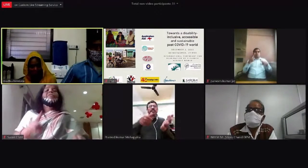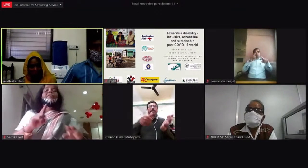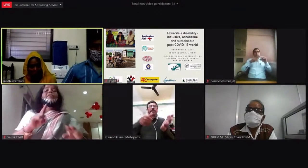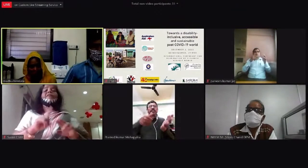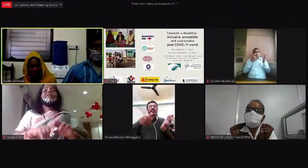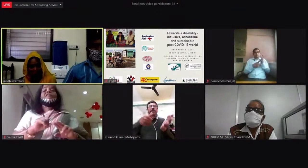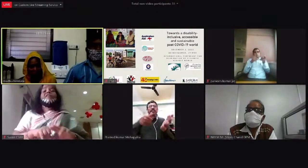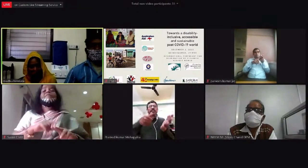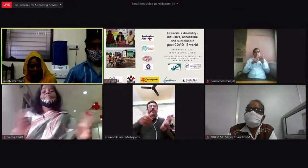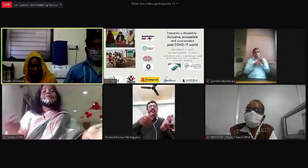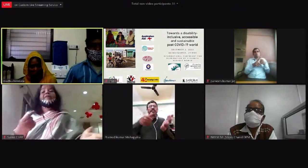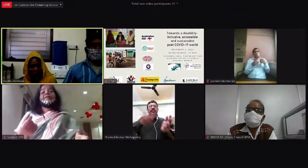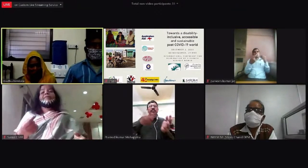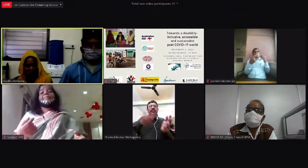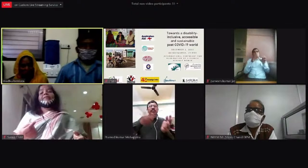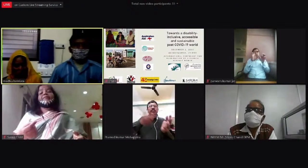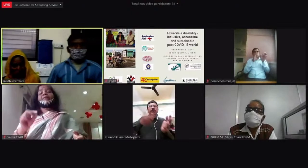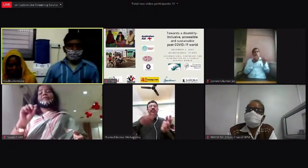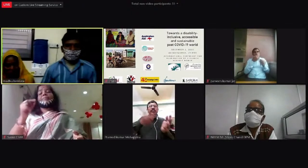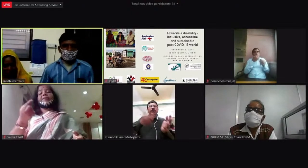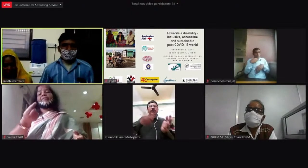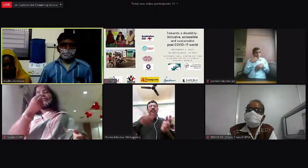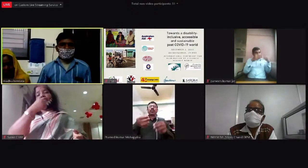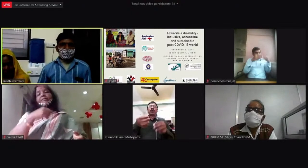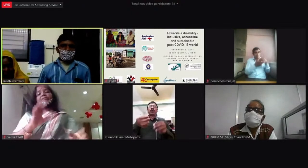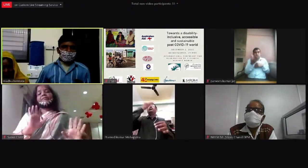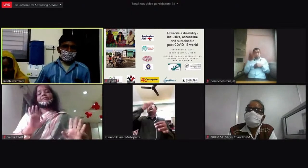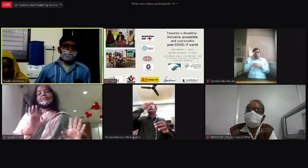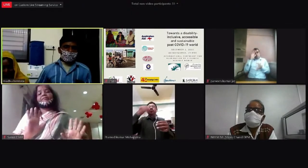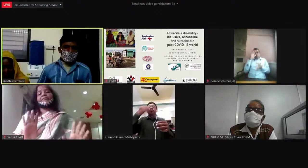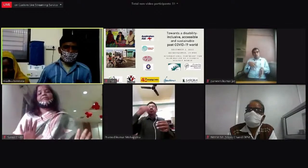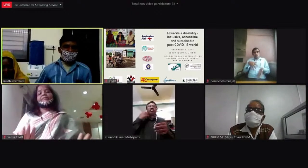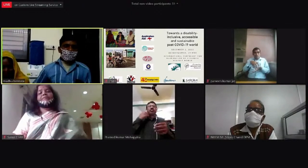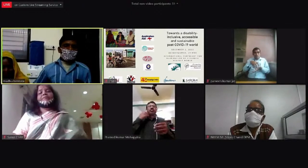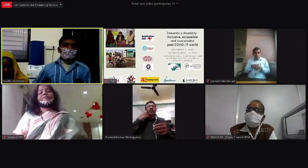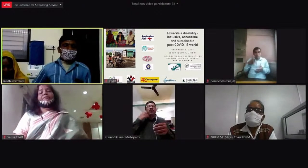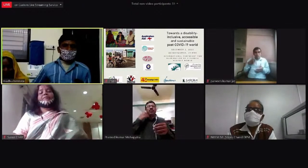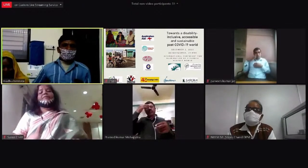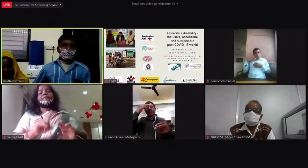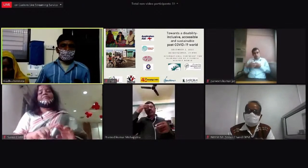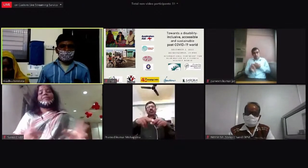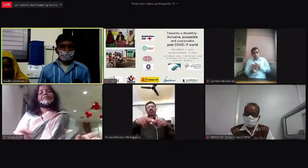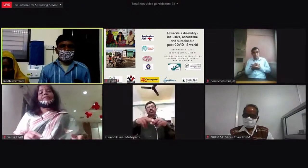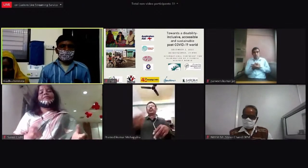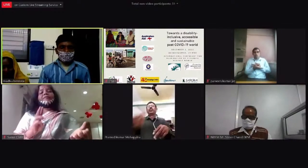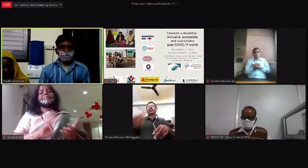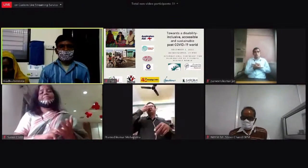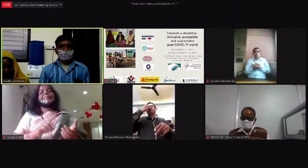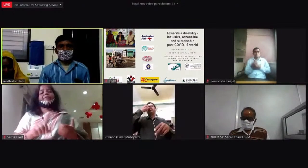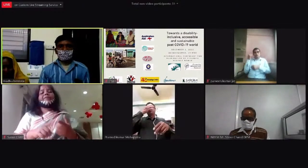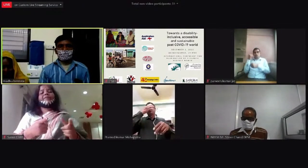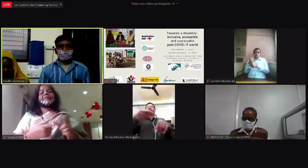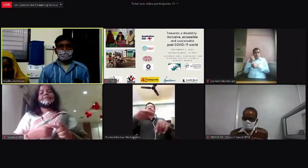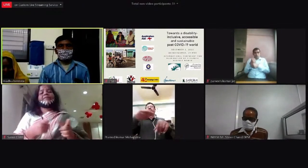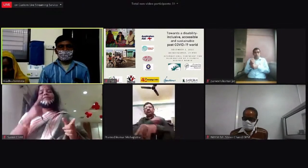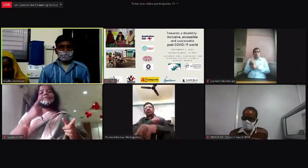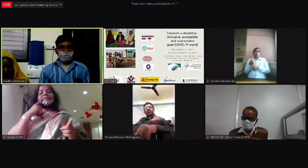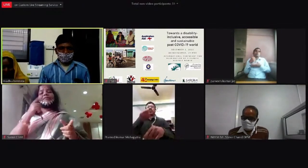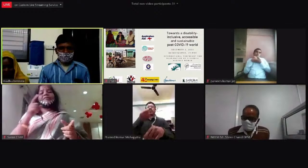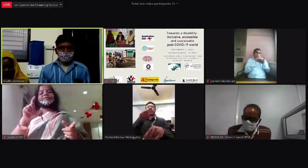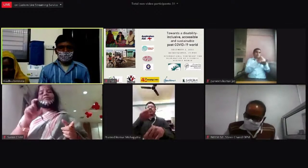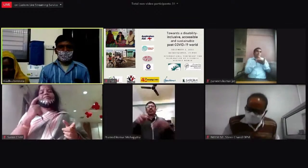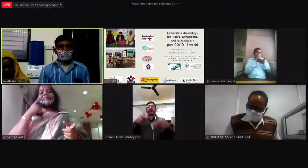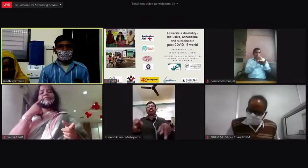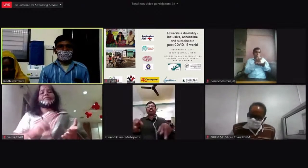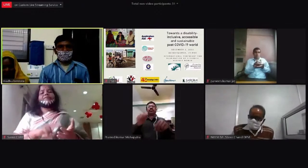There is a need for free medicines for paralysis, and if there is a government